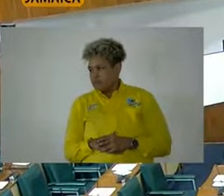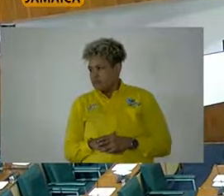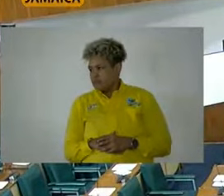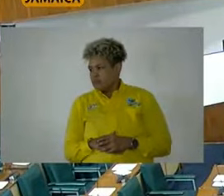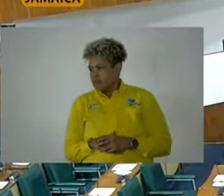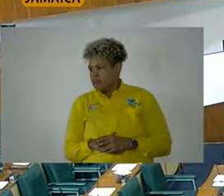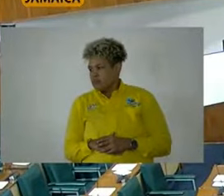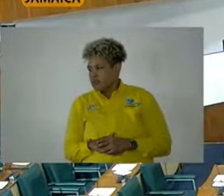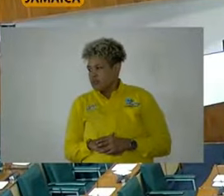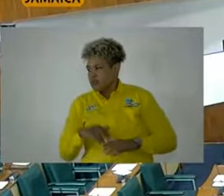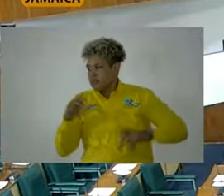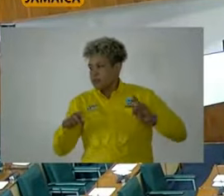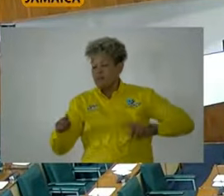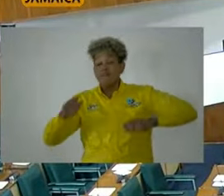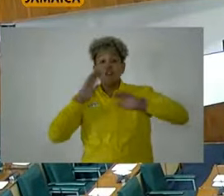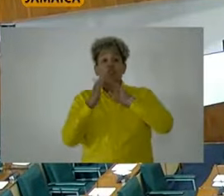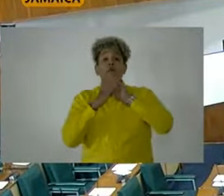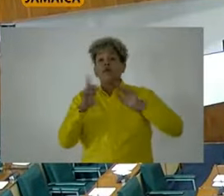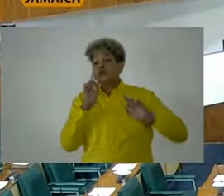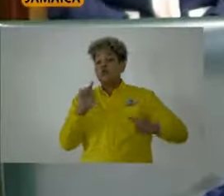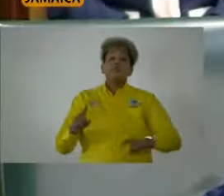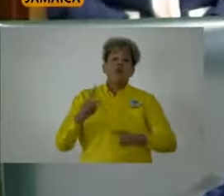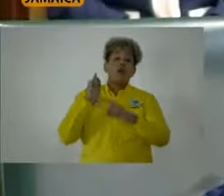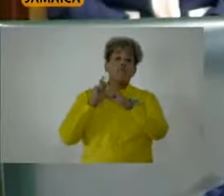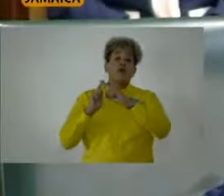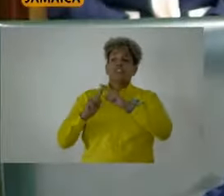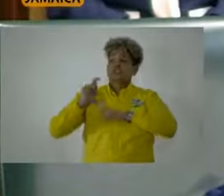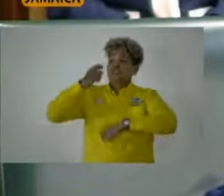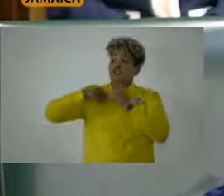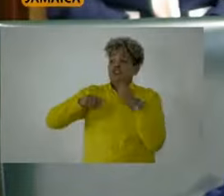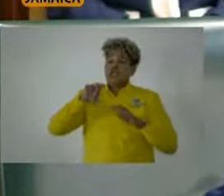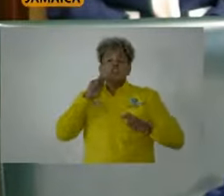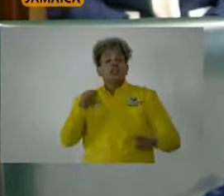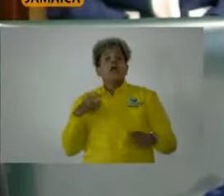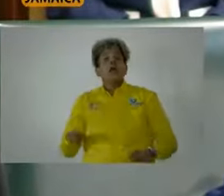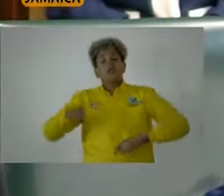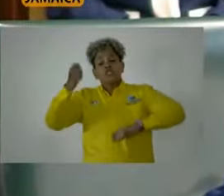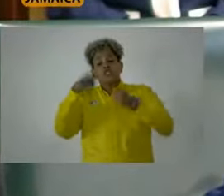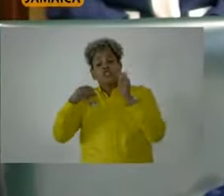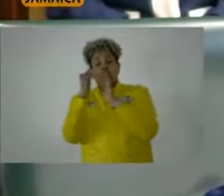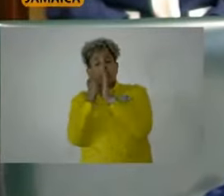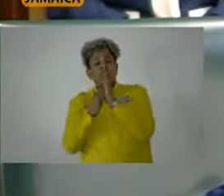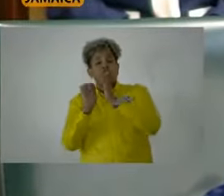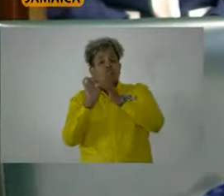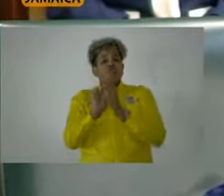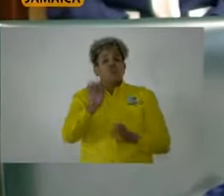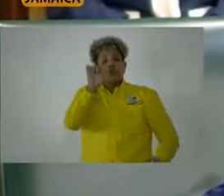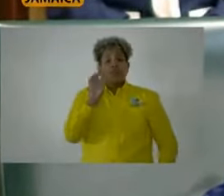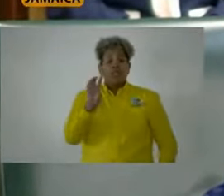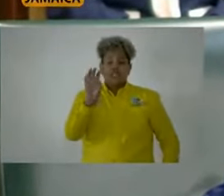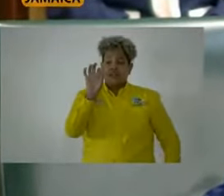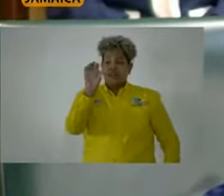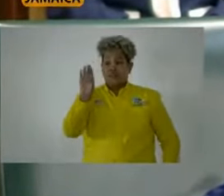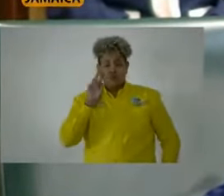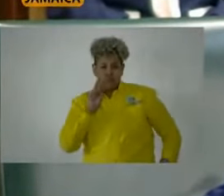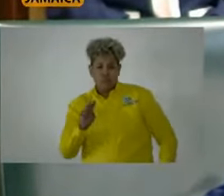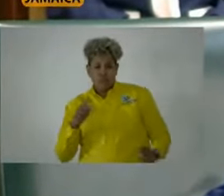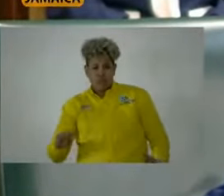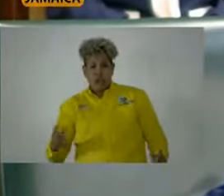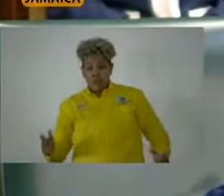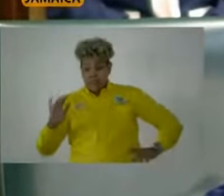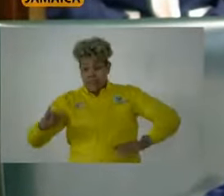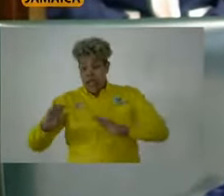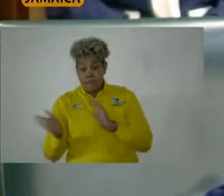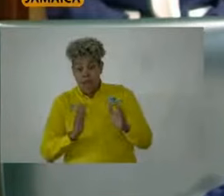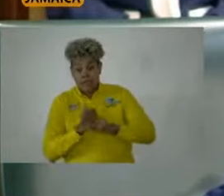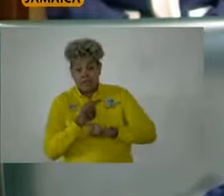The people of Jamaica responded positively to change and the change agenda on the 26th of February. That